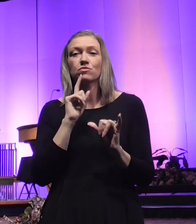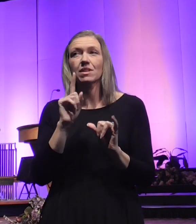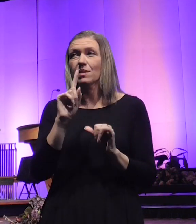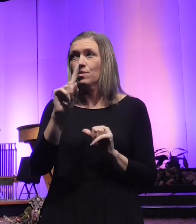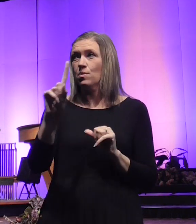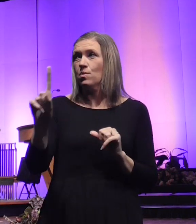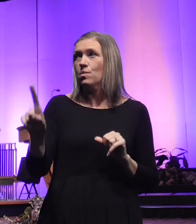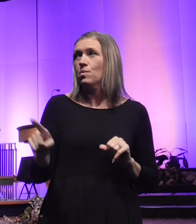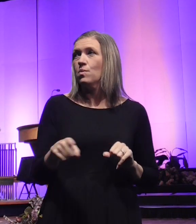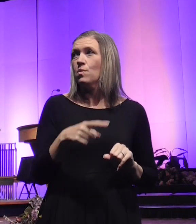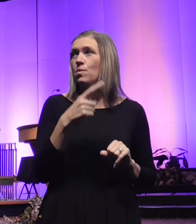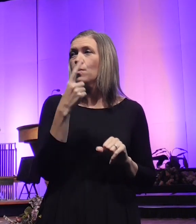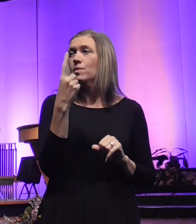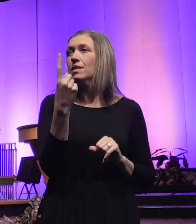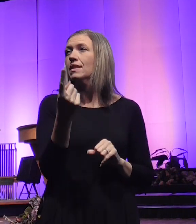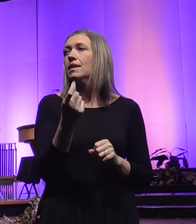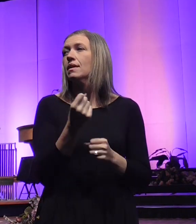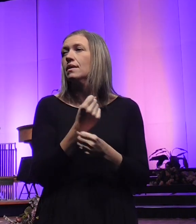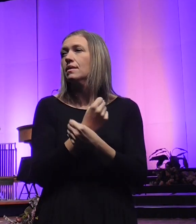there is